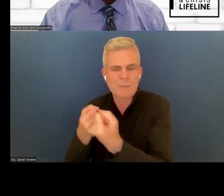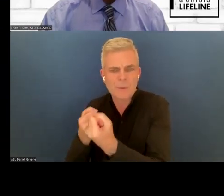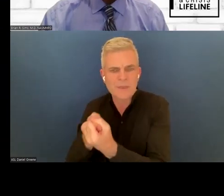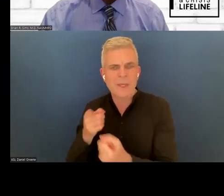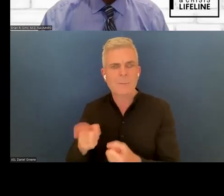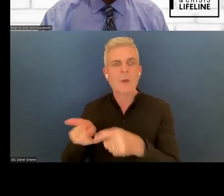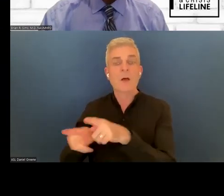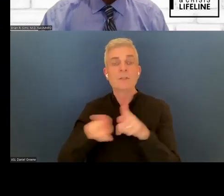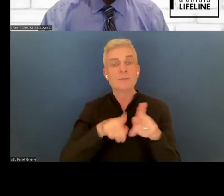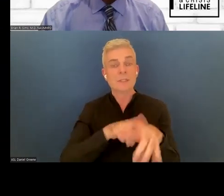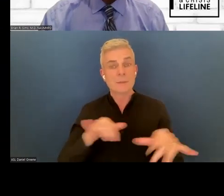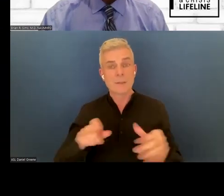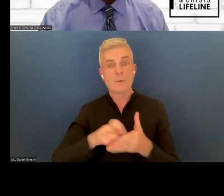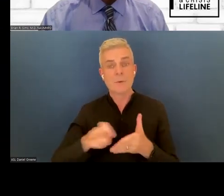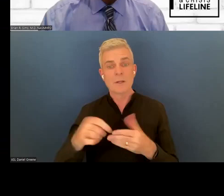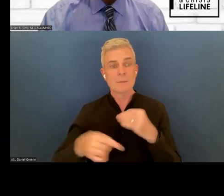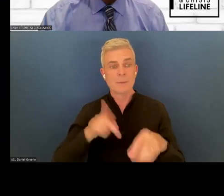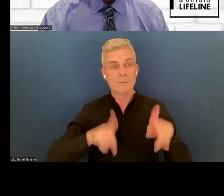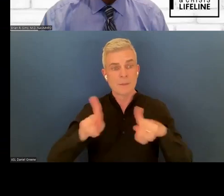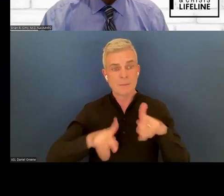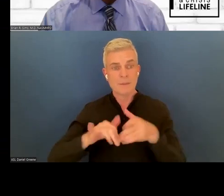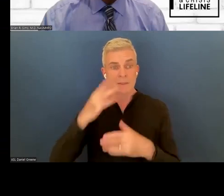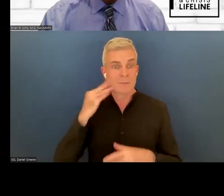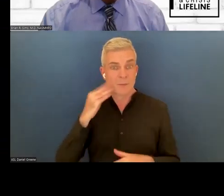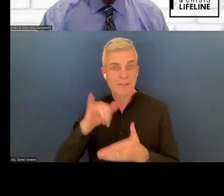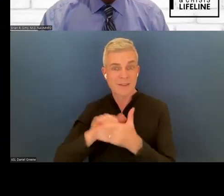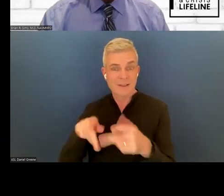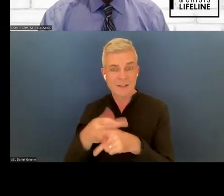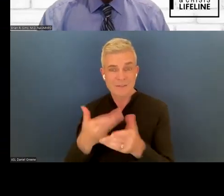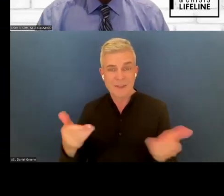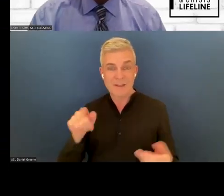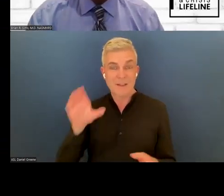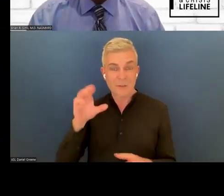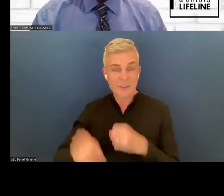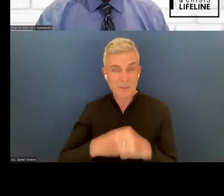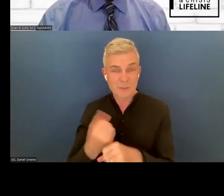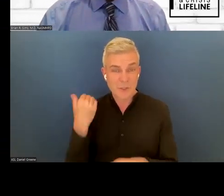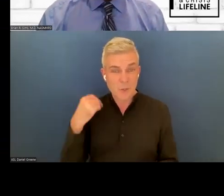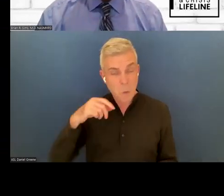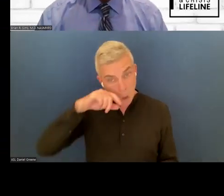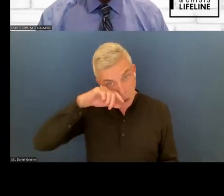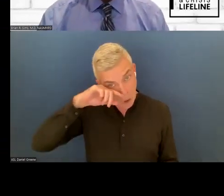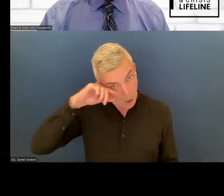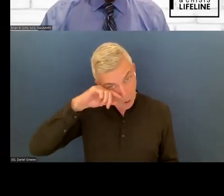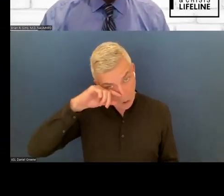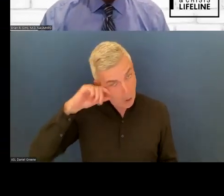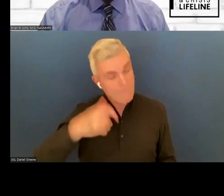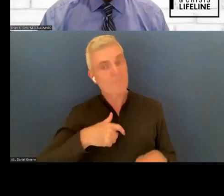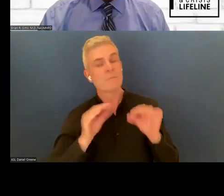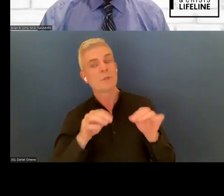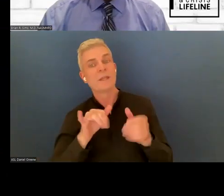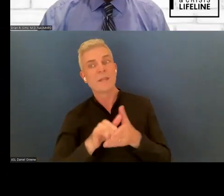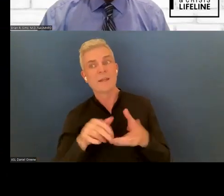people who were going through these things 100 years ago. And I put this particular clip in because when Antonia and I spoke